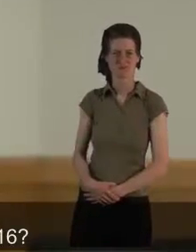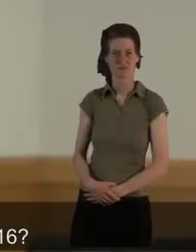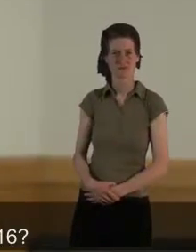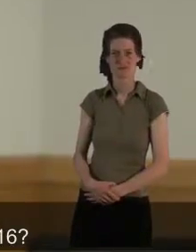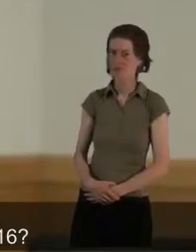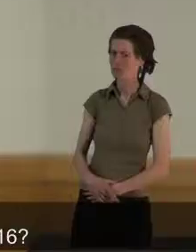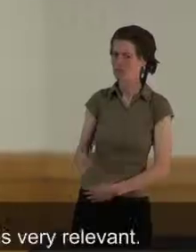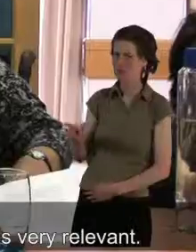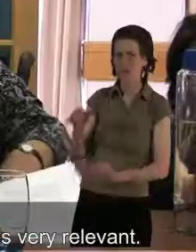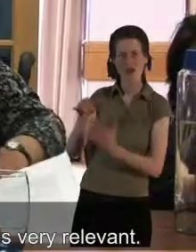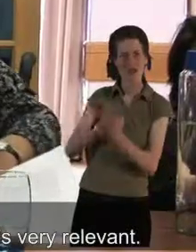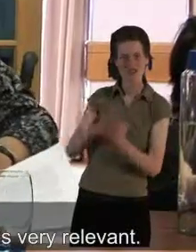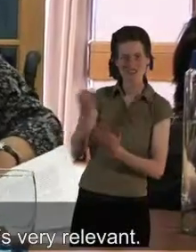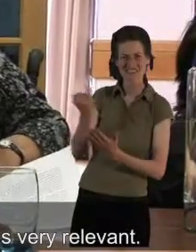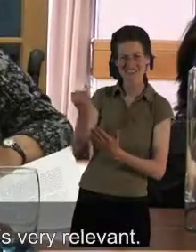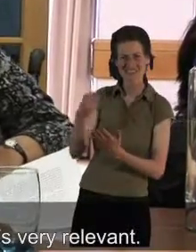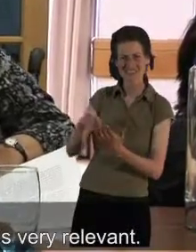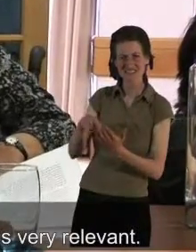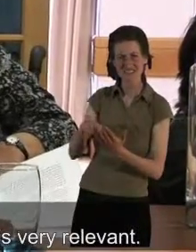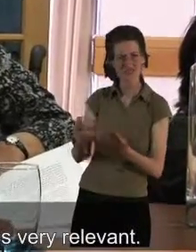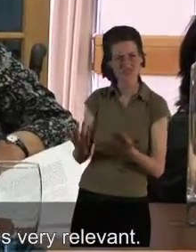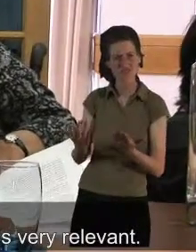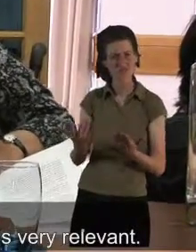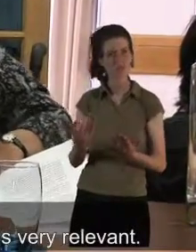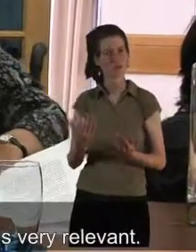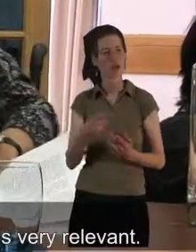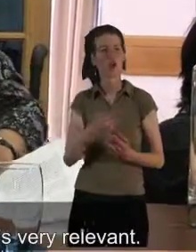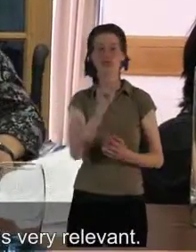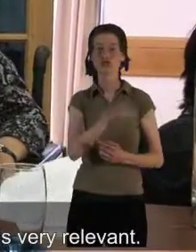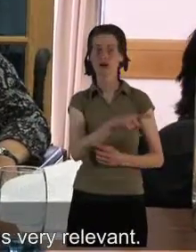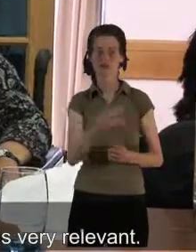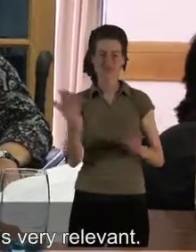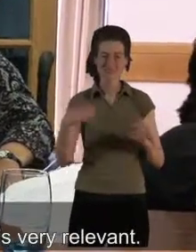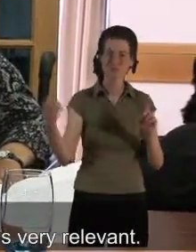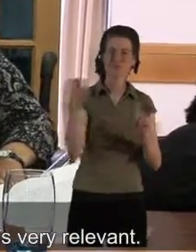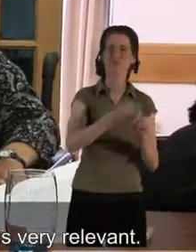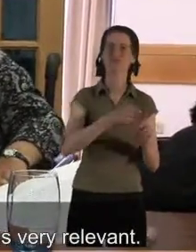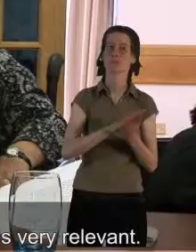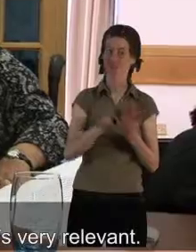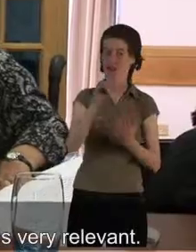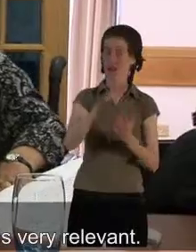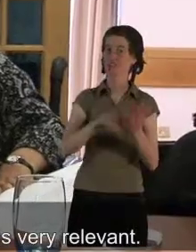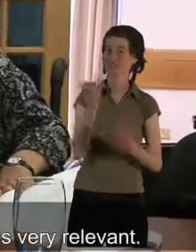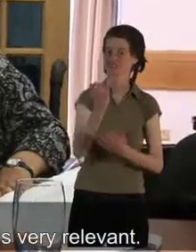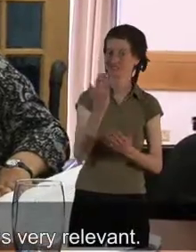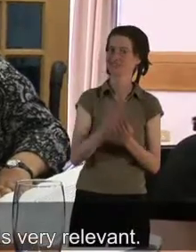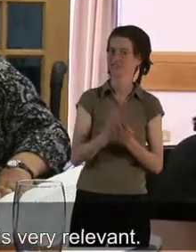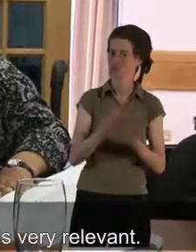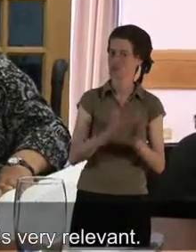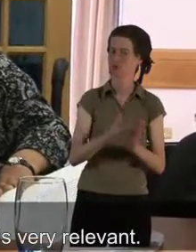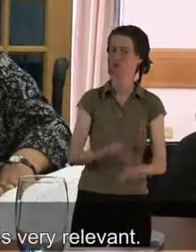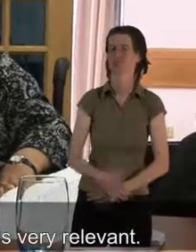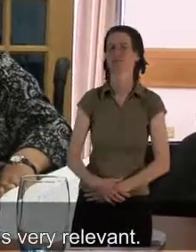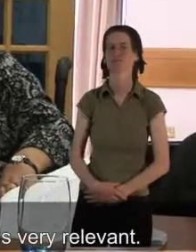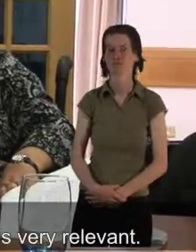Article 16? He was assaulted, so Article 16 is very relevant. And then at the second stage, what happened to him? He